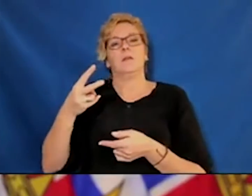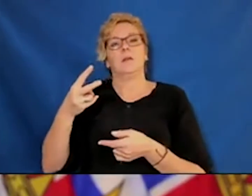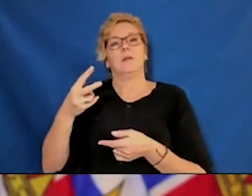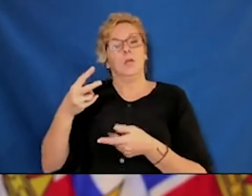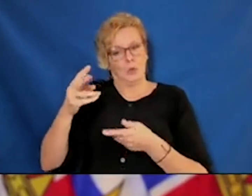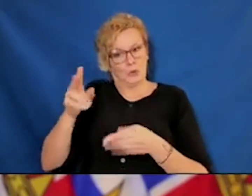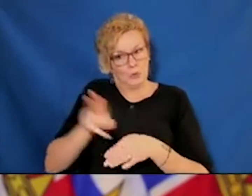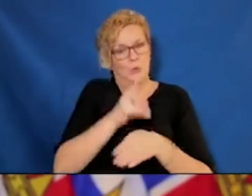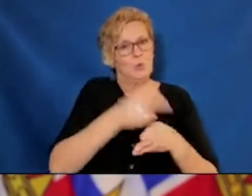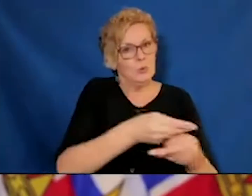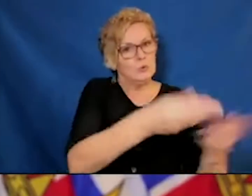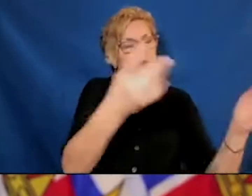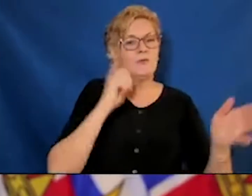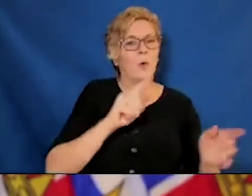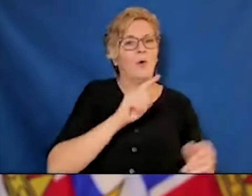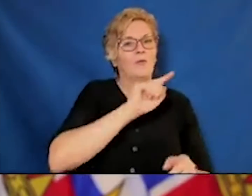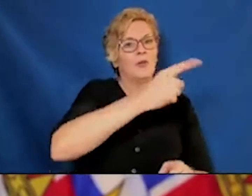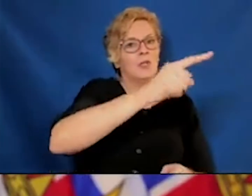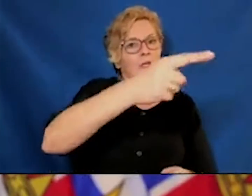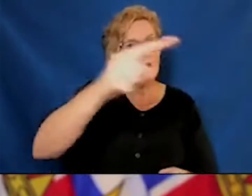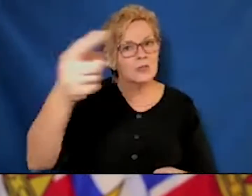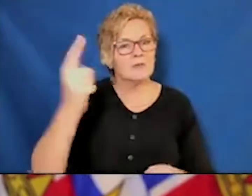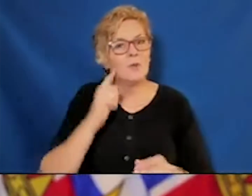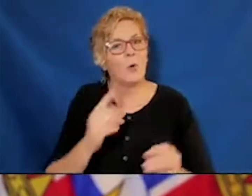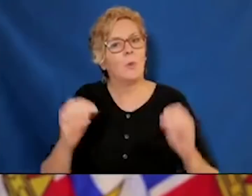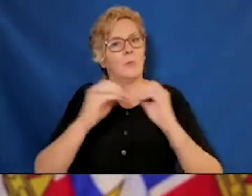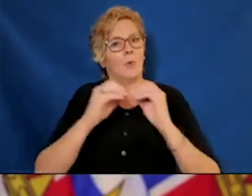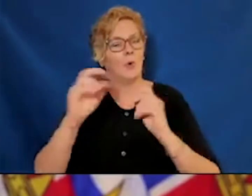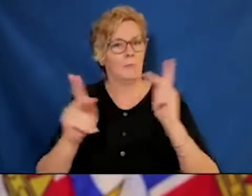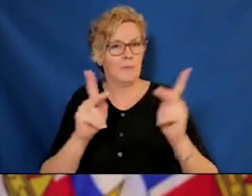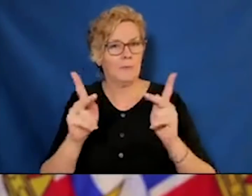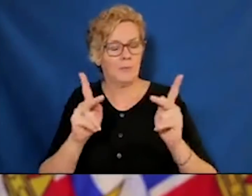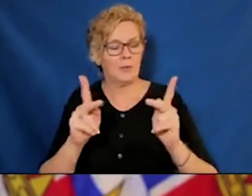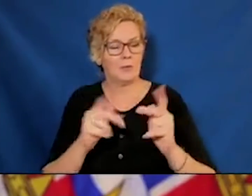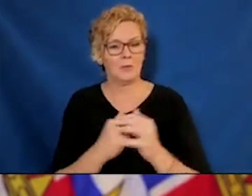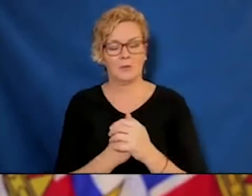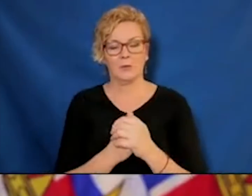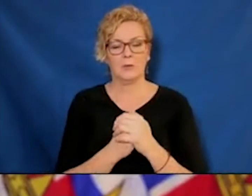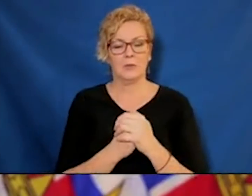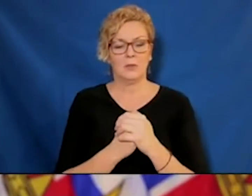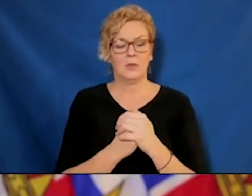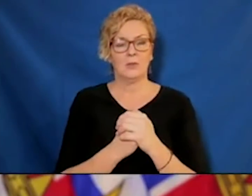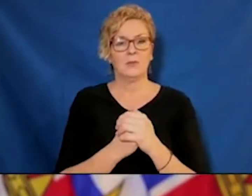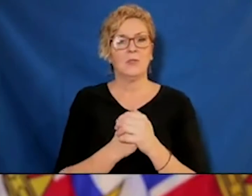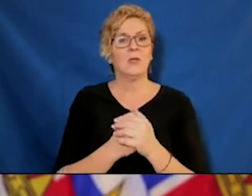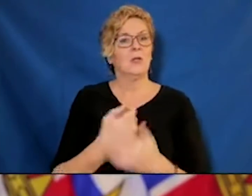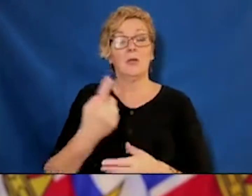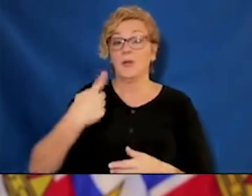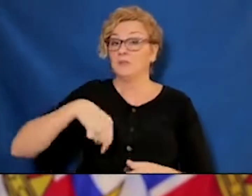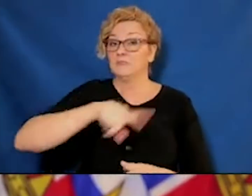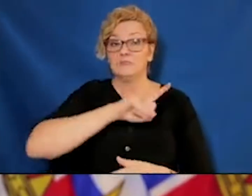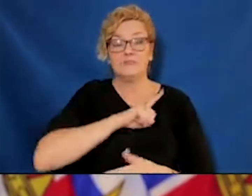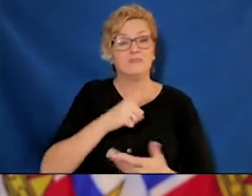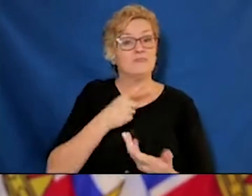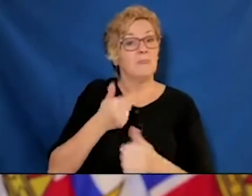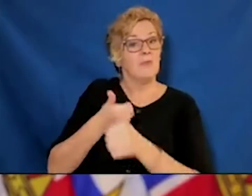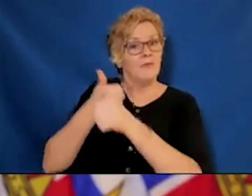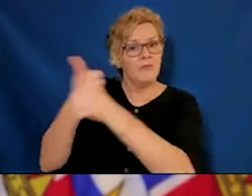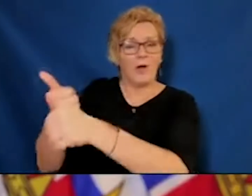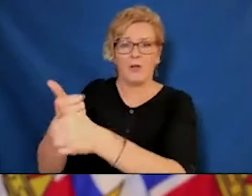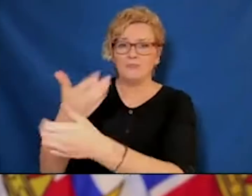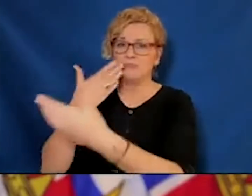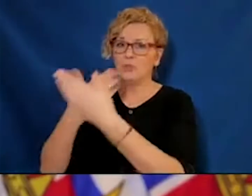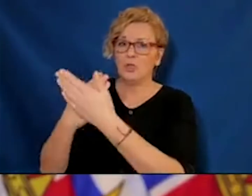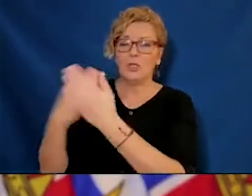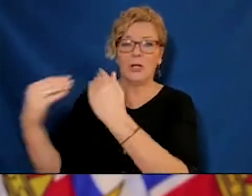strong immunization program led by Dr. Monica Naus at the BC CDC, with our Vaccine Evaluation Centre and our BC Immunization